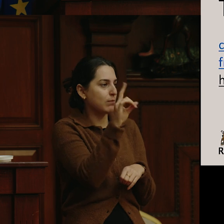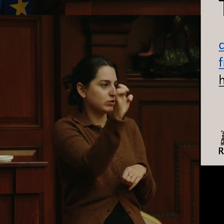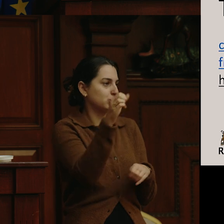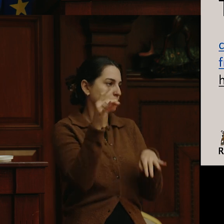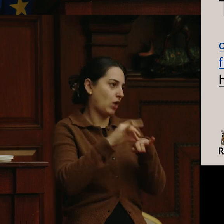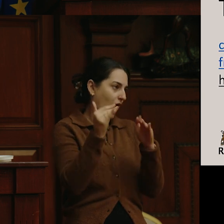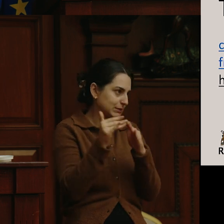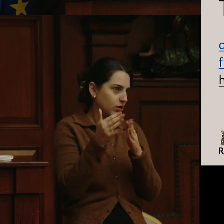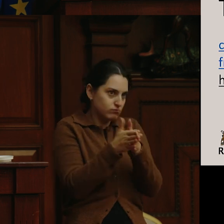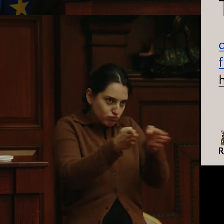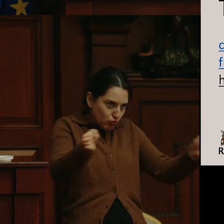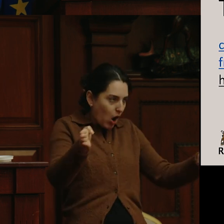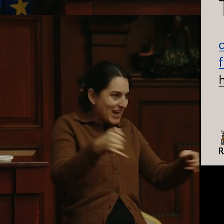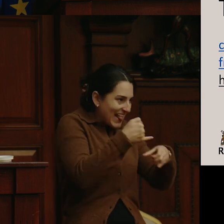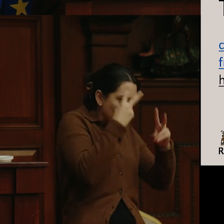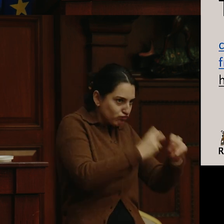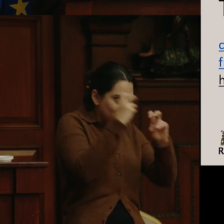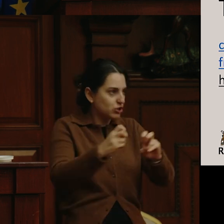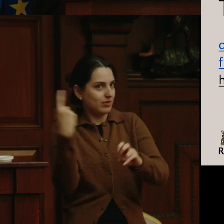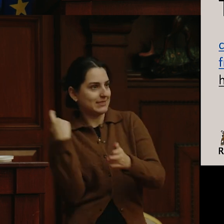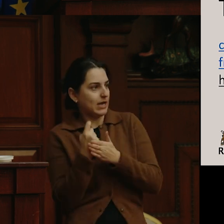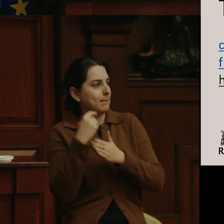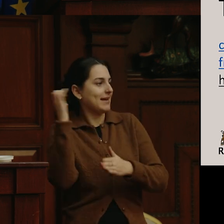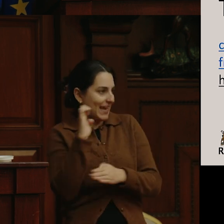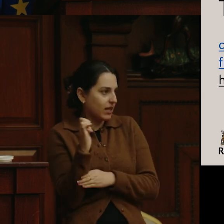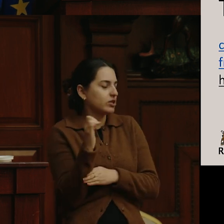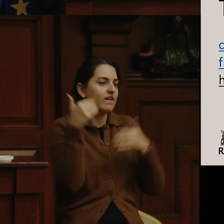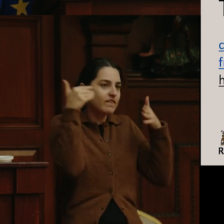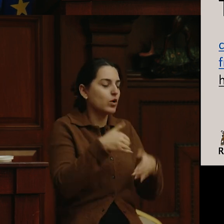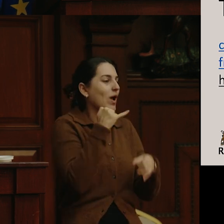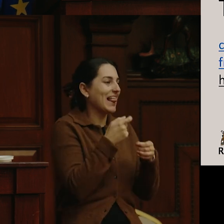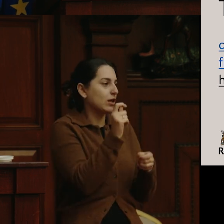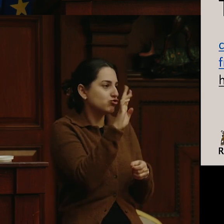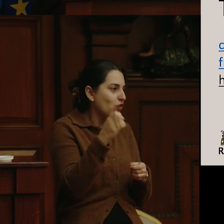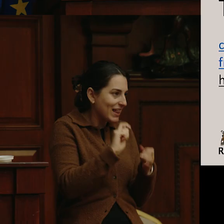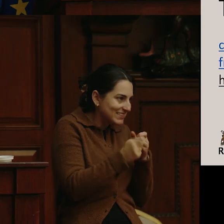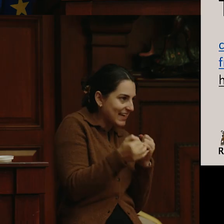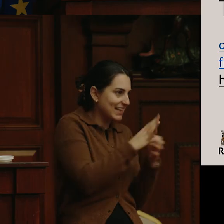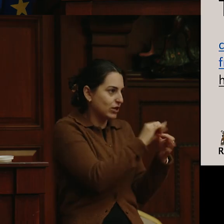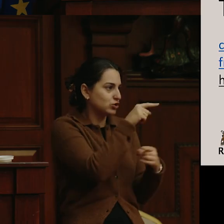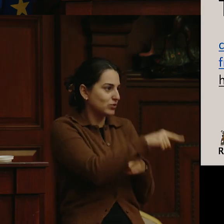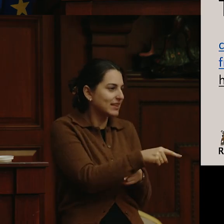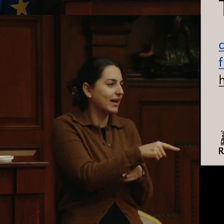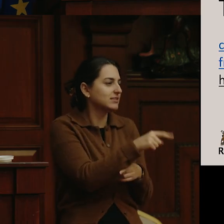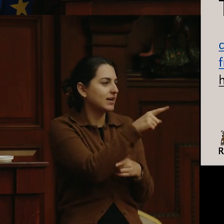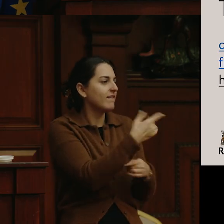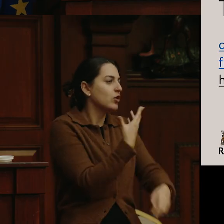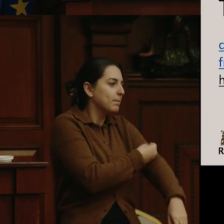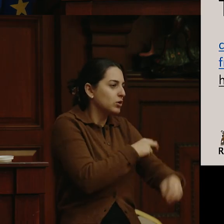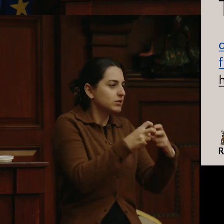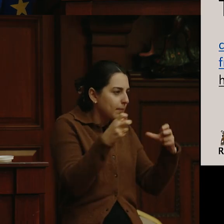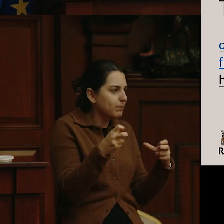did a broad range of clinical and research interests, particularly focused around clinical trials in rheumatology, with subspecialty expertise